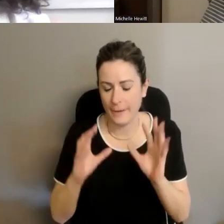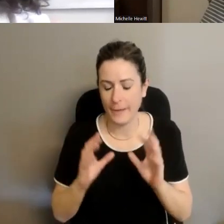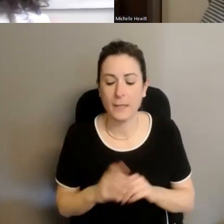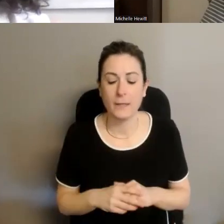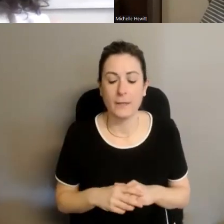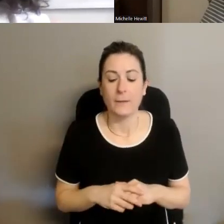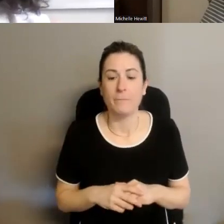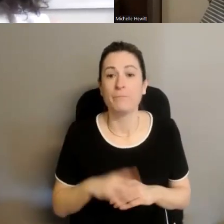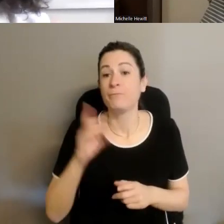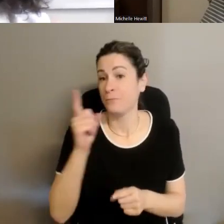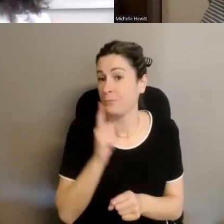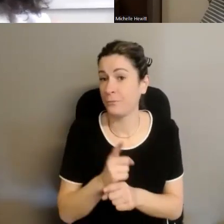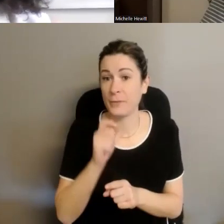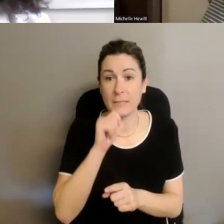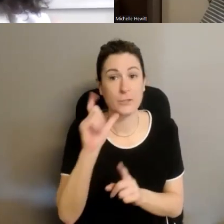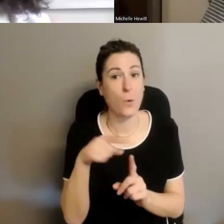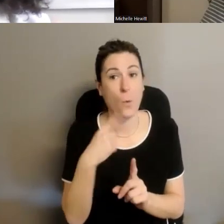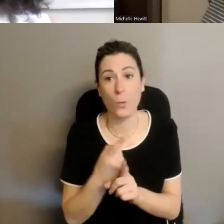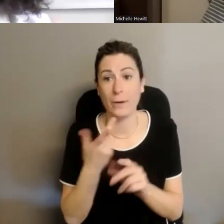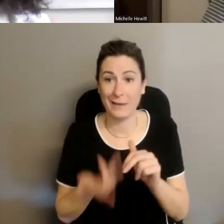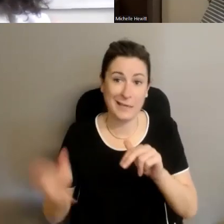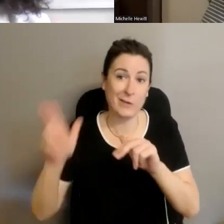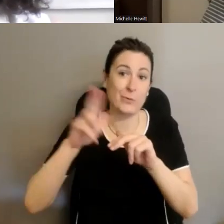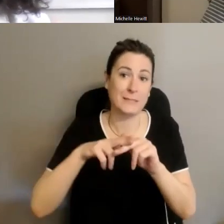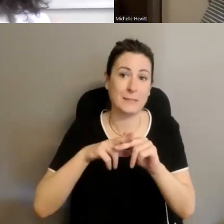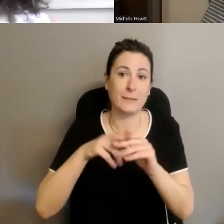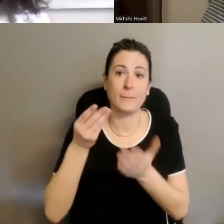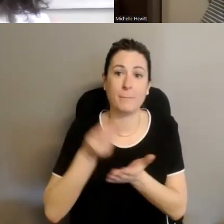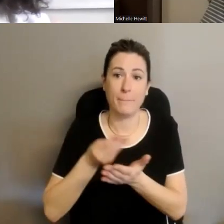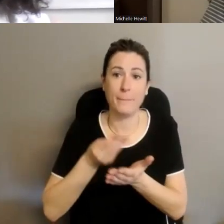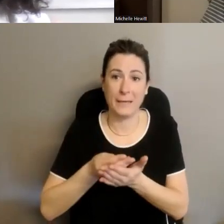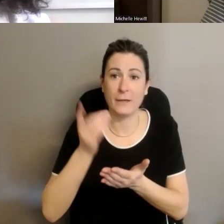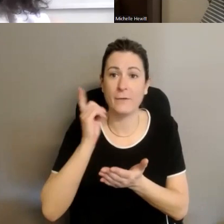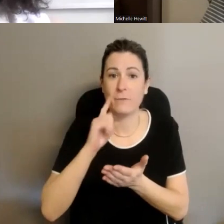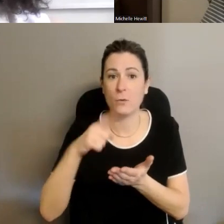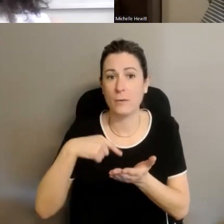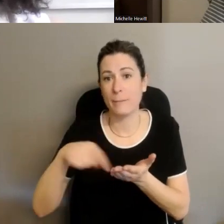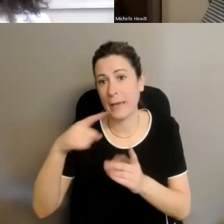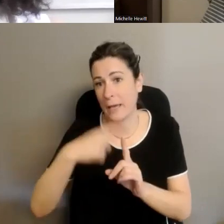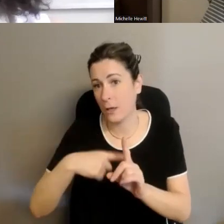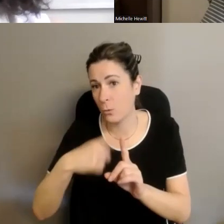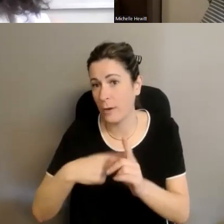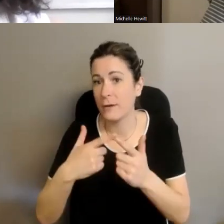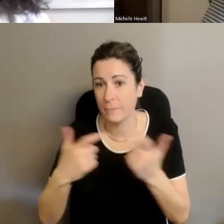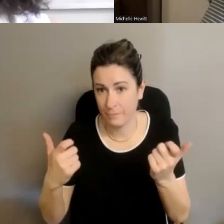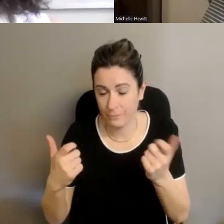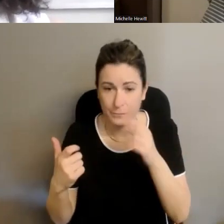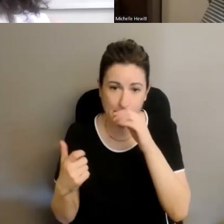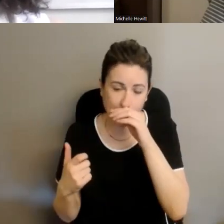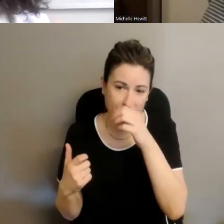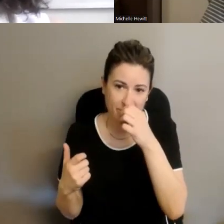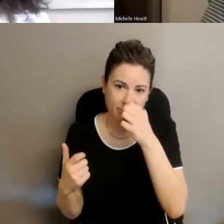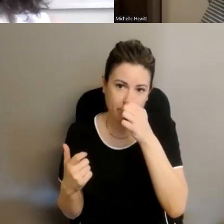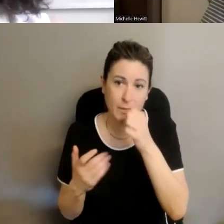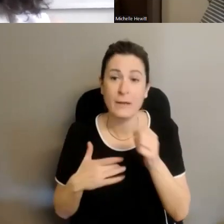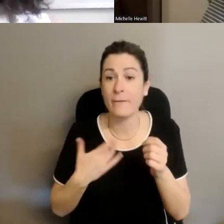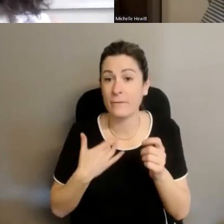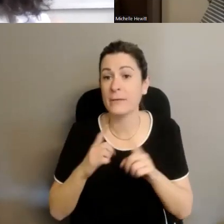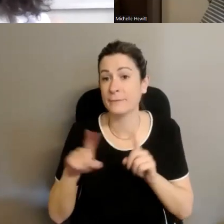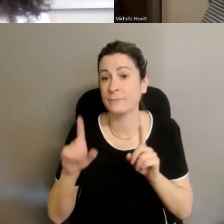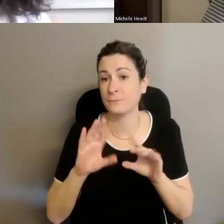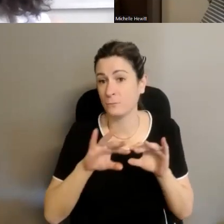allowance rates, but also, and I think the CCPA BC has done a lot of work on this, but increasing